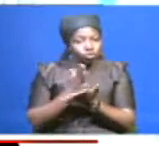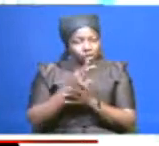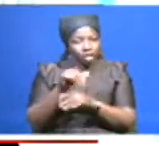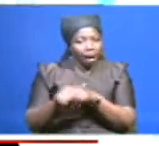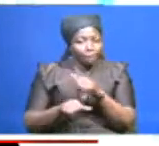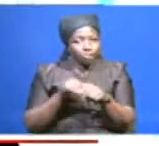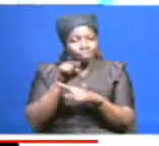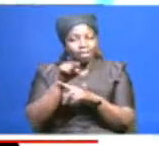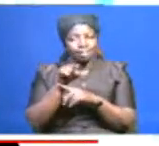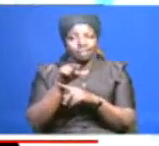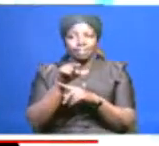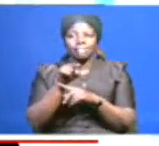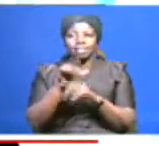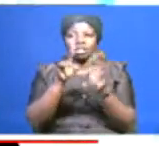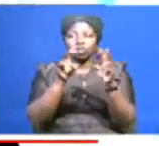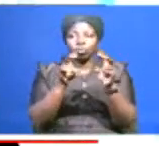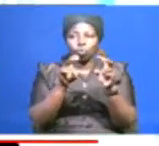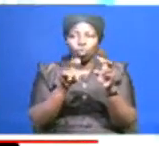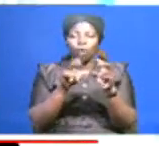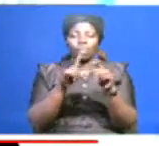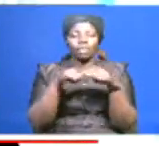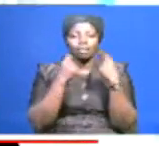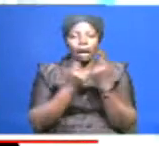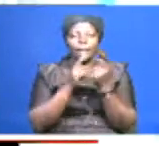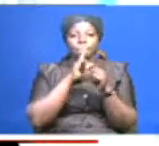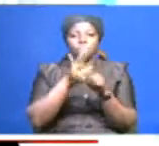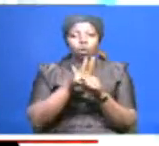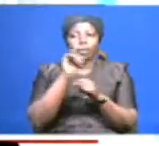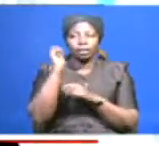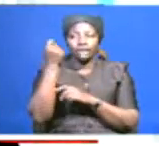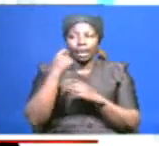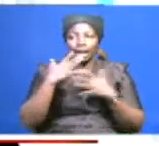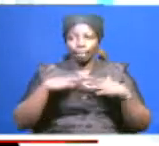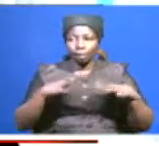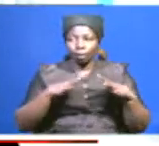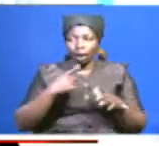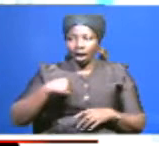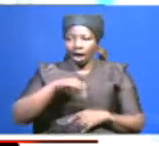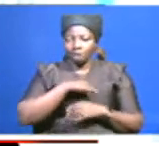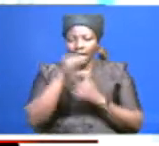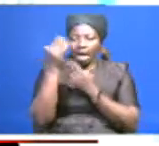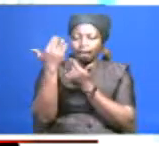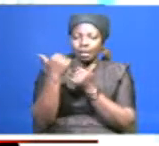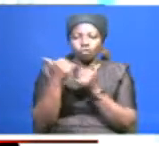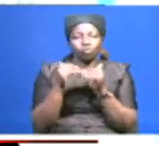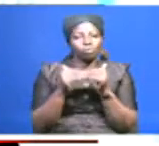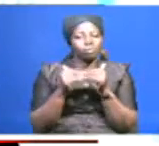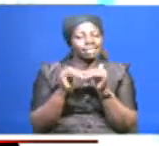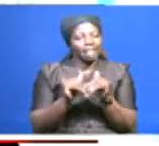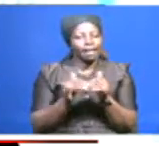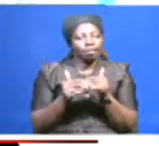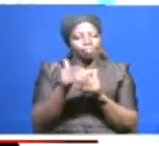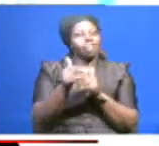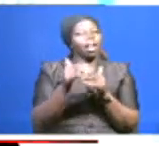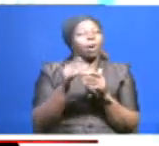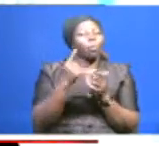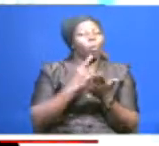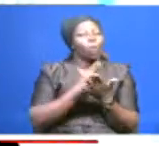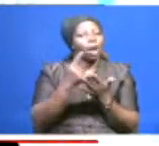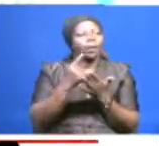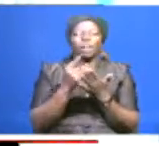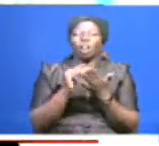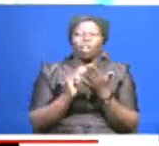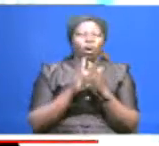here assures the people of Kenya that we don't expect to take more than 1 week to be able to